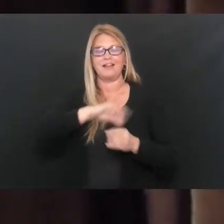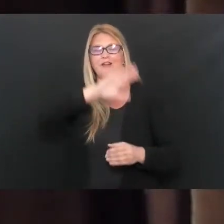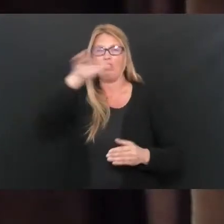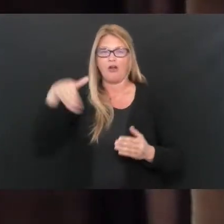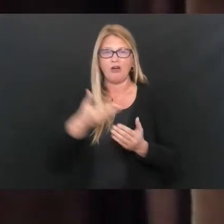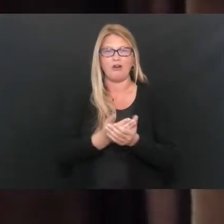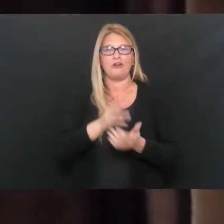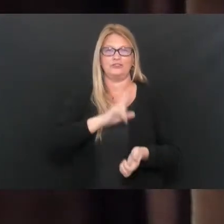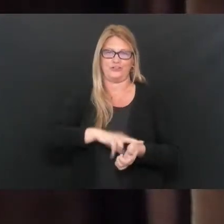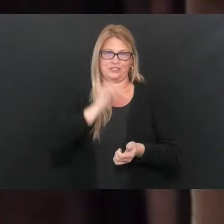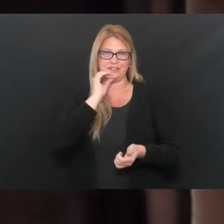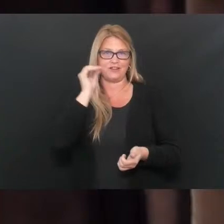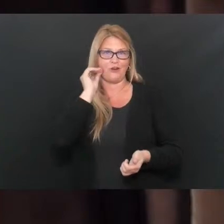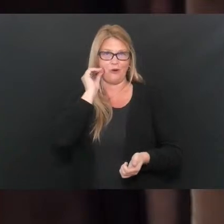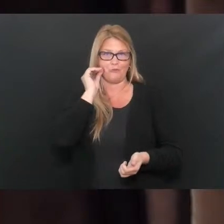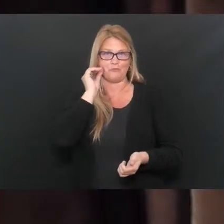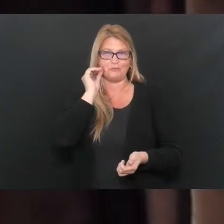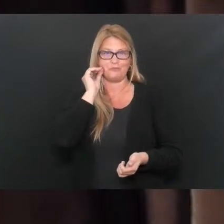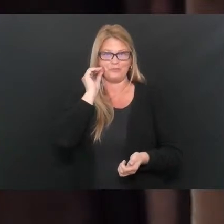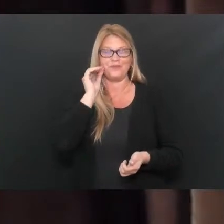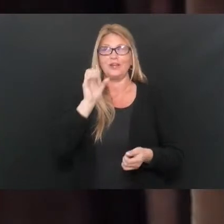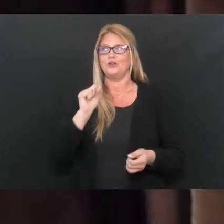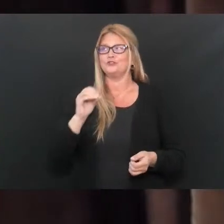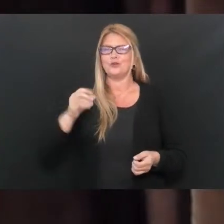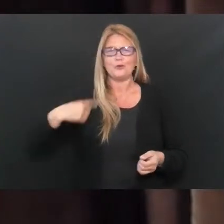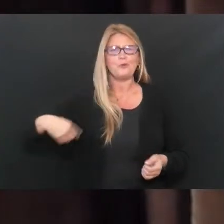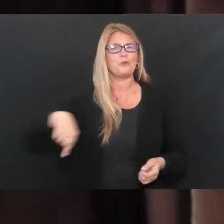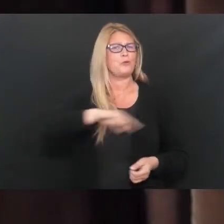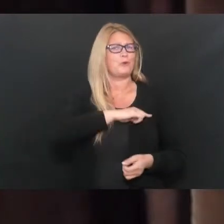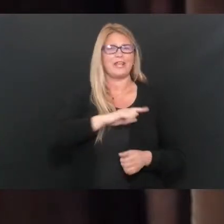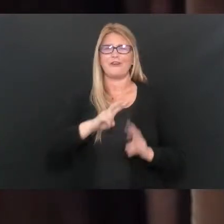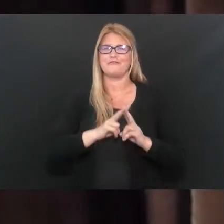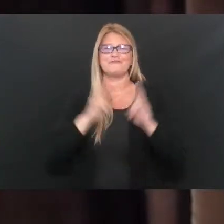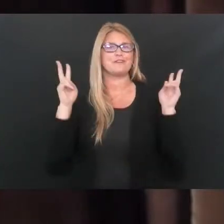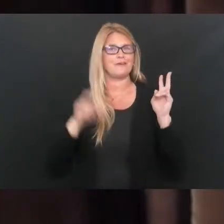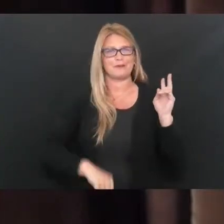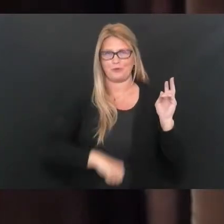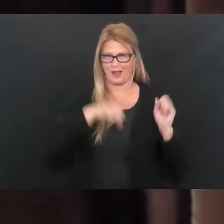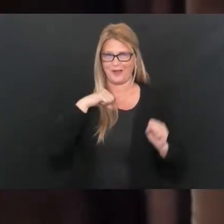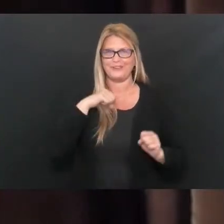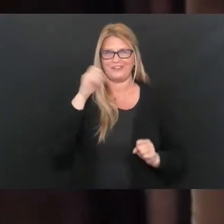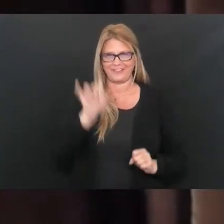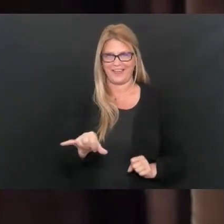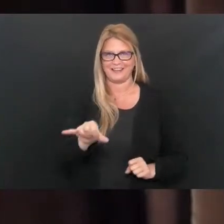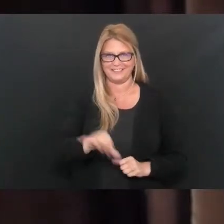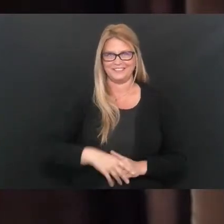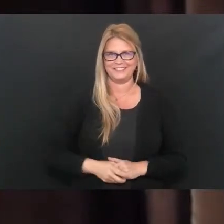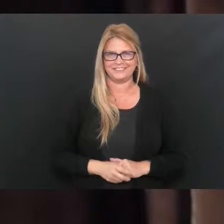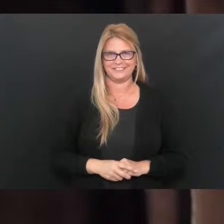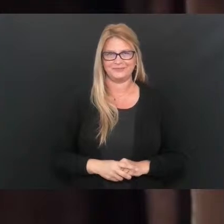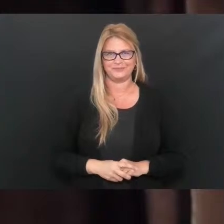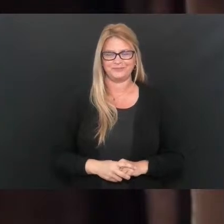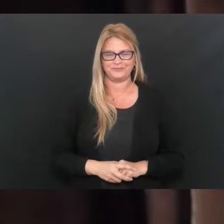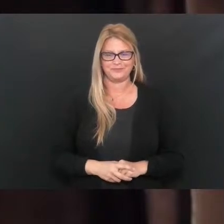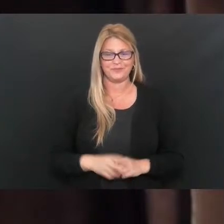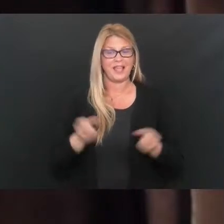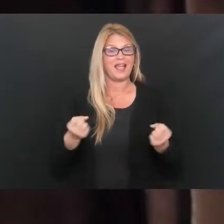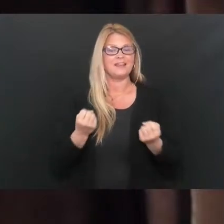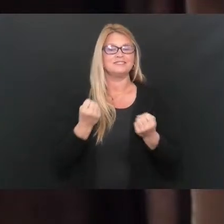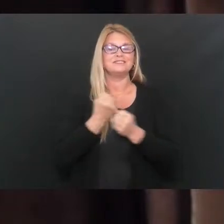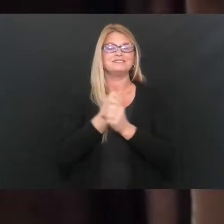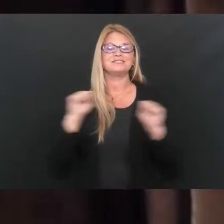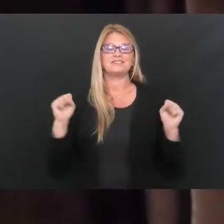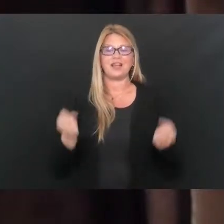nursing home residents' arms. So that's something that we should feel very, very proud of, and undoubtedly saved a lot of